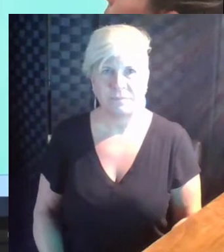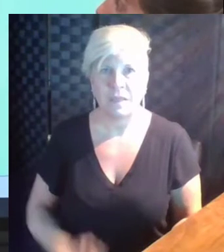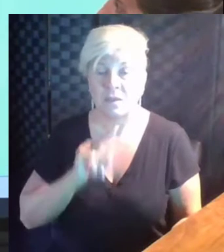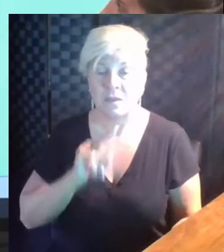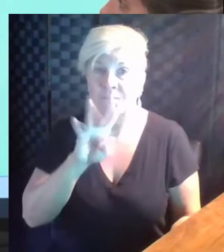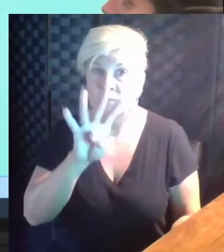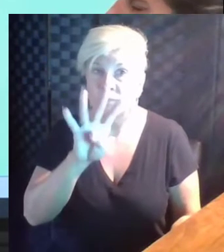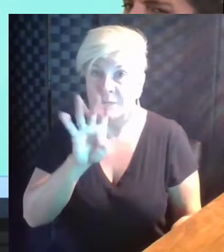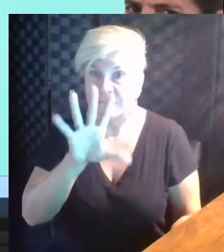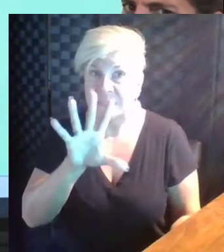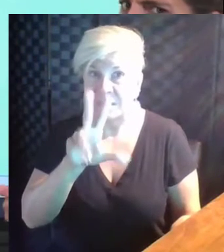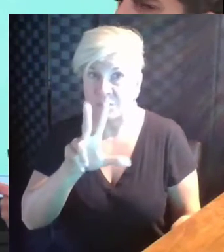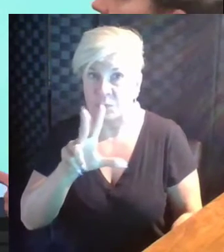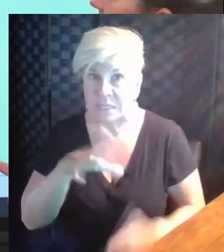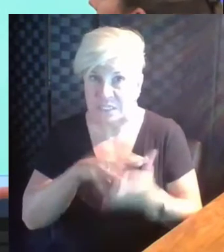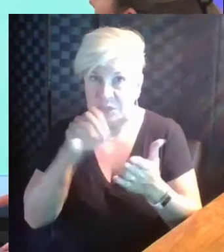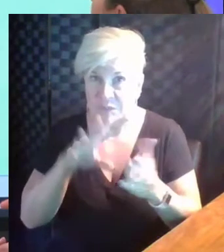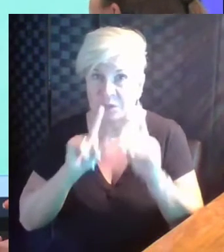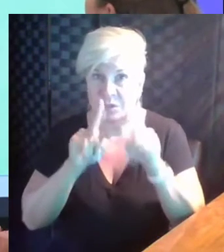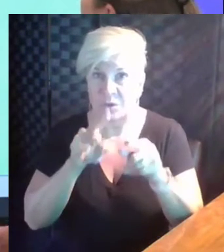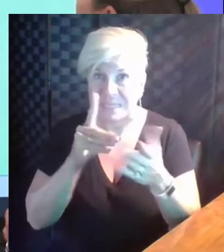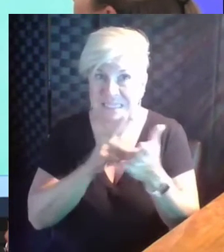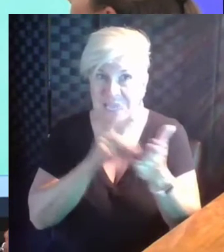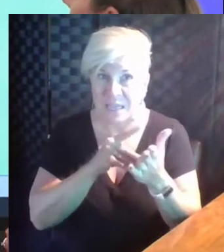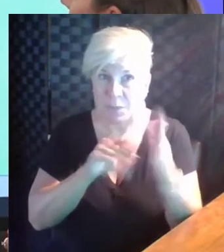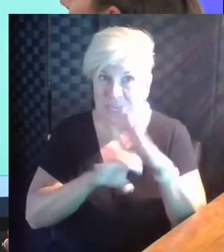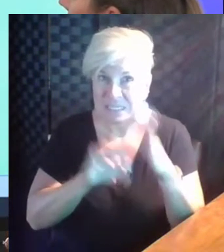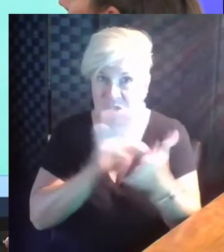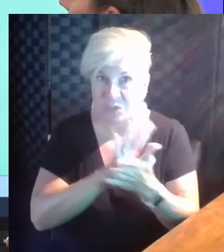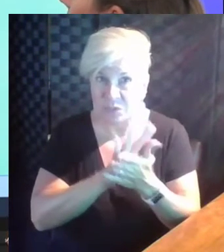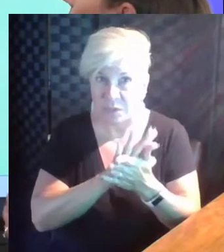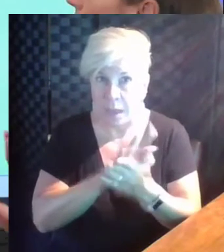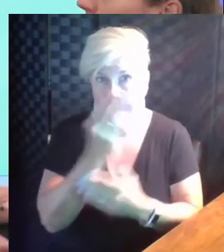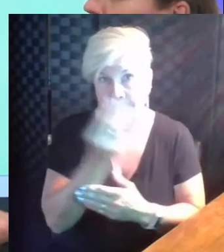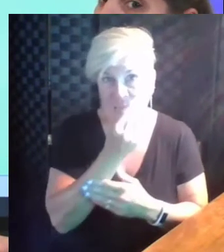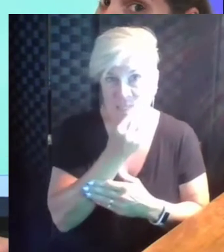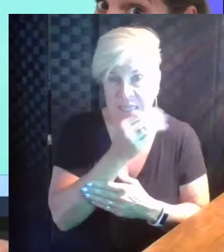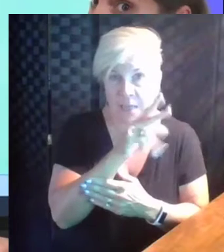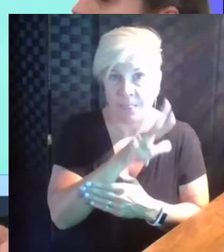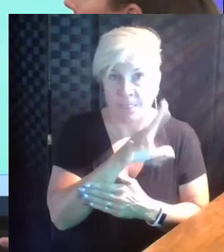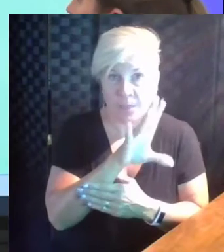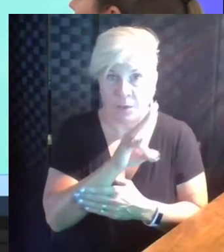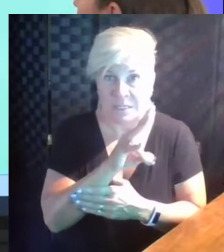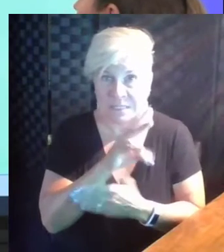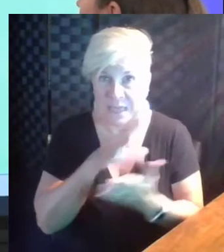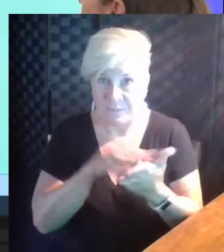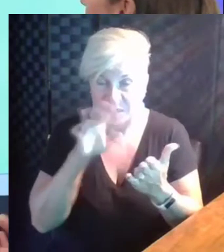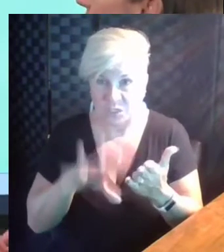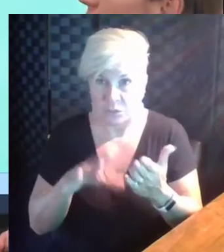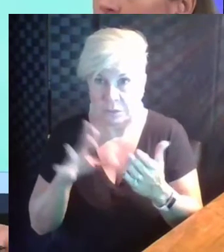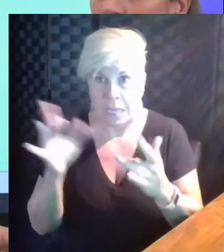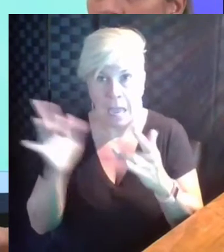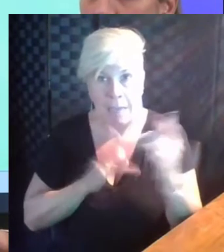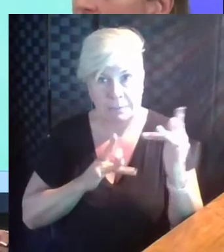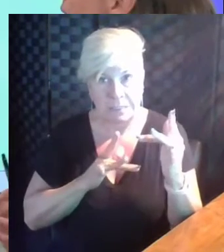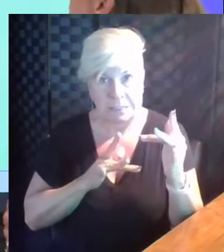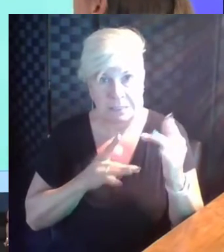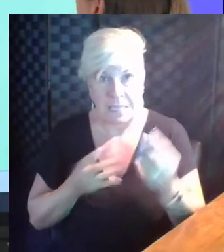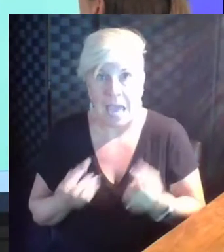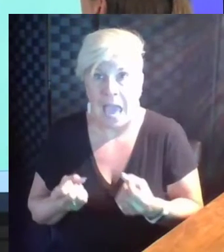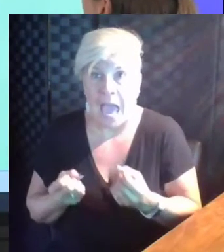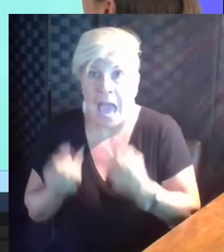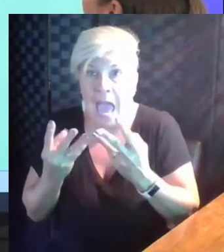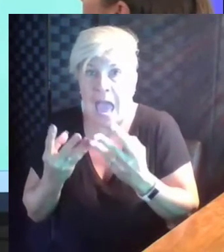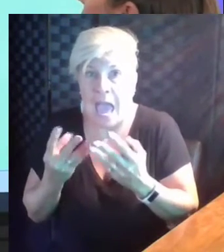There are 453 students that attend Delaware Elementary School. On Monday, 37 students are